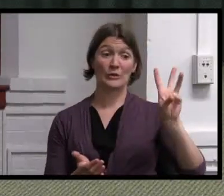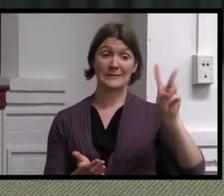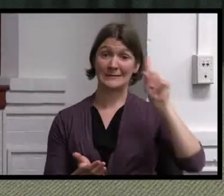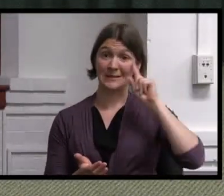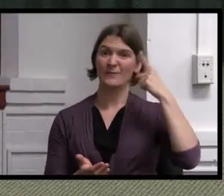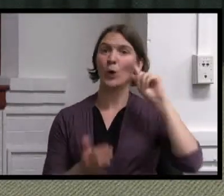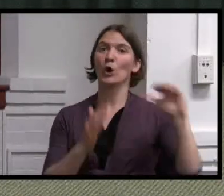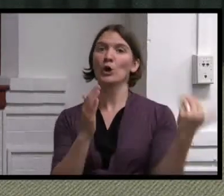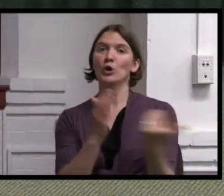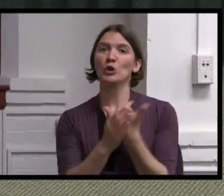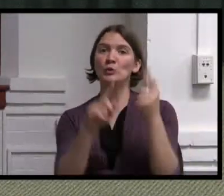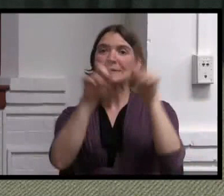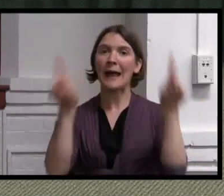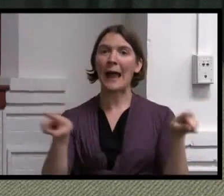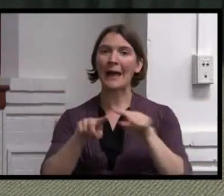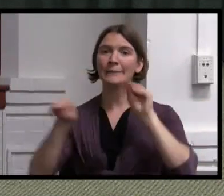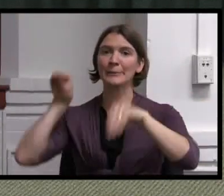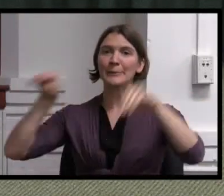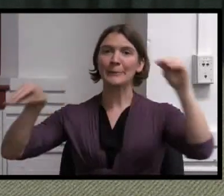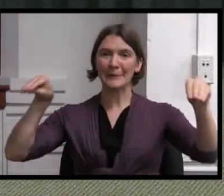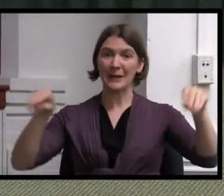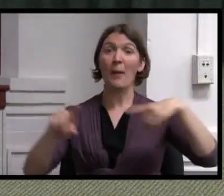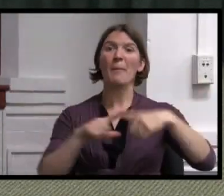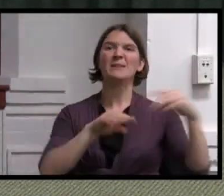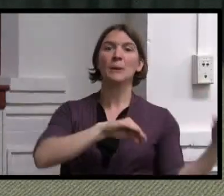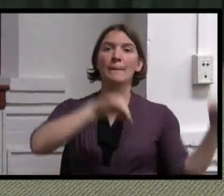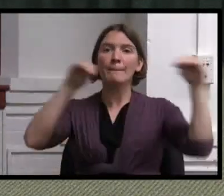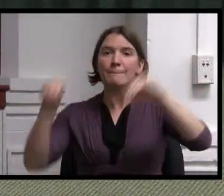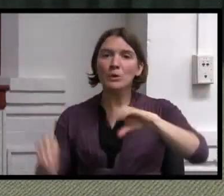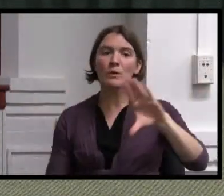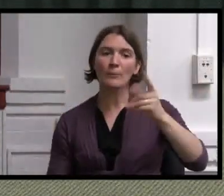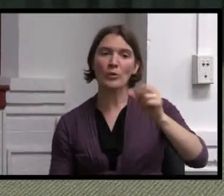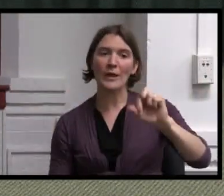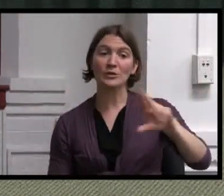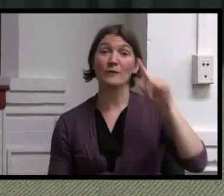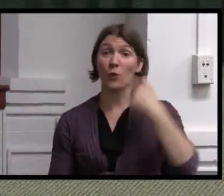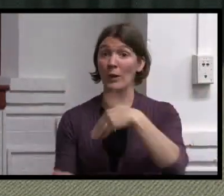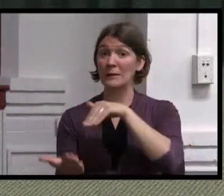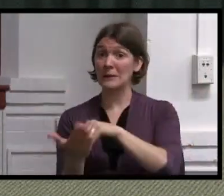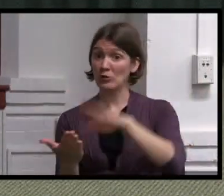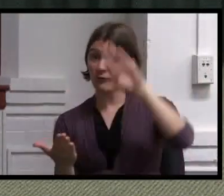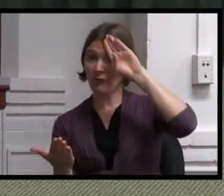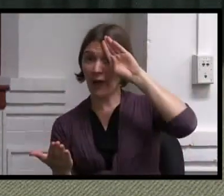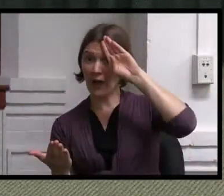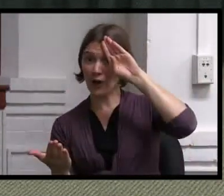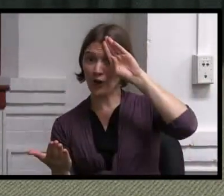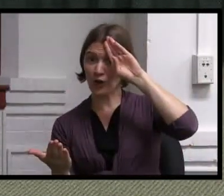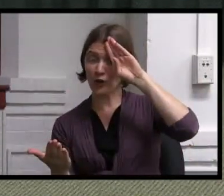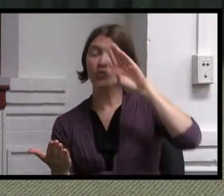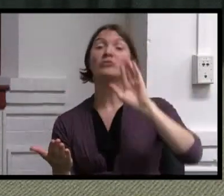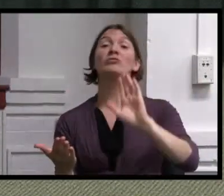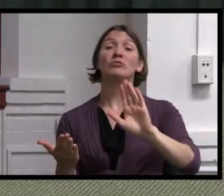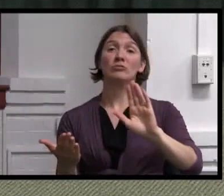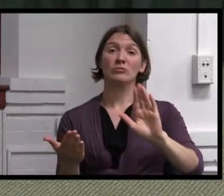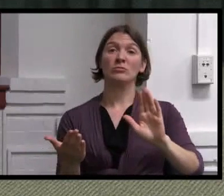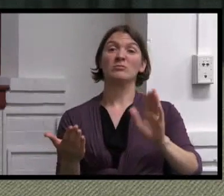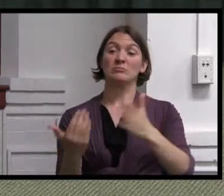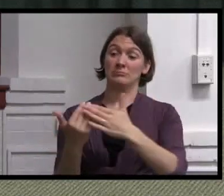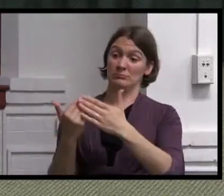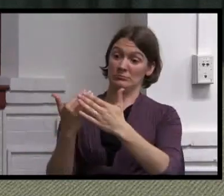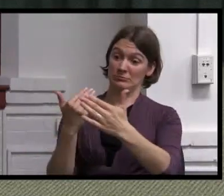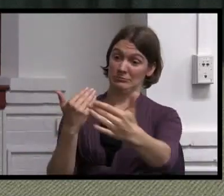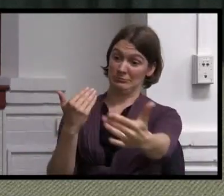$6,199.36 for the new signage and to relocate a compressor, both at the central fire station, all as set forth